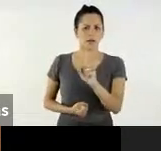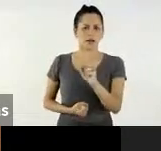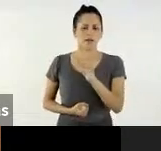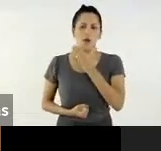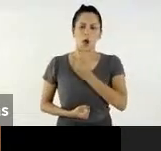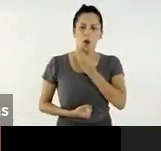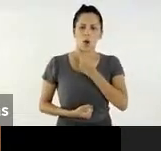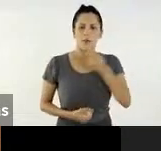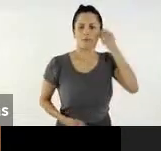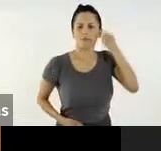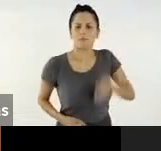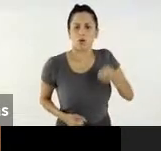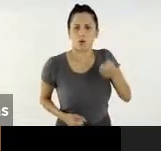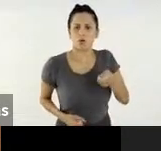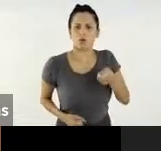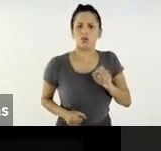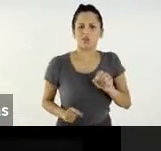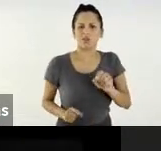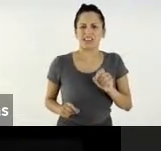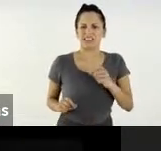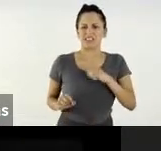them unrelenting harm.